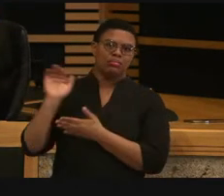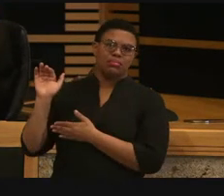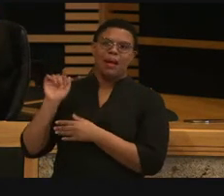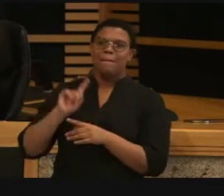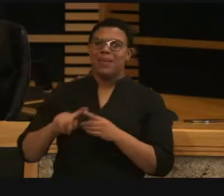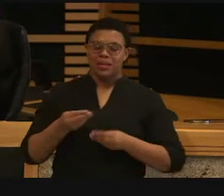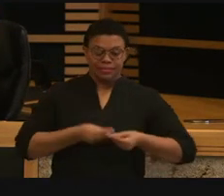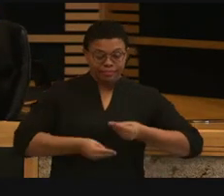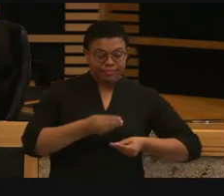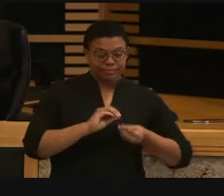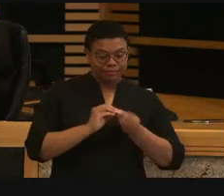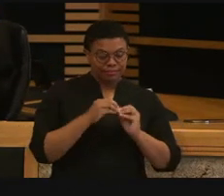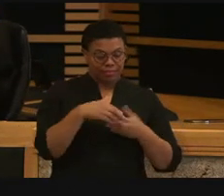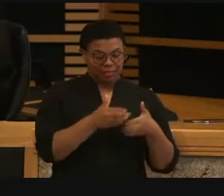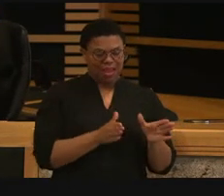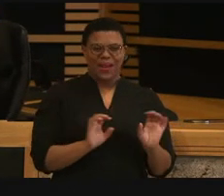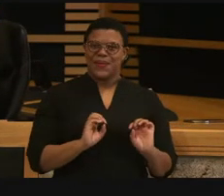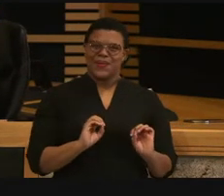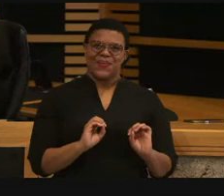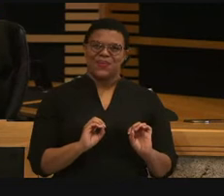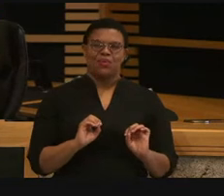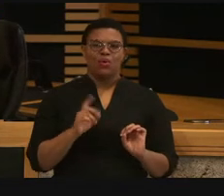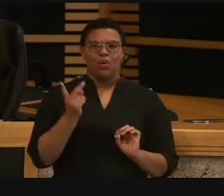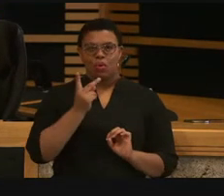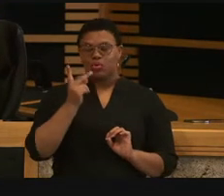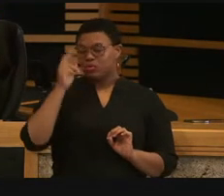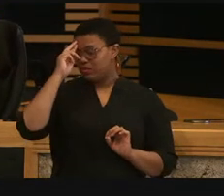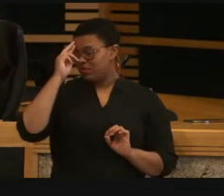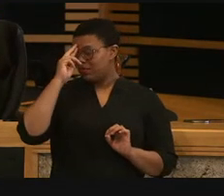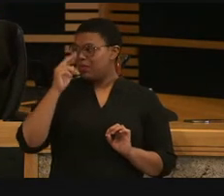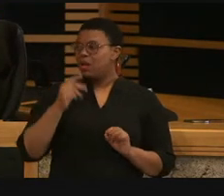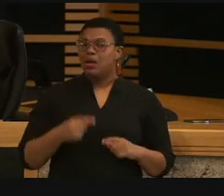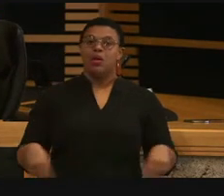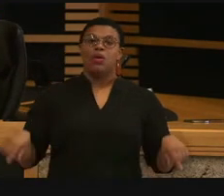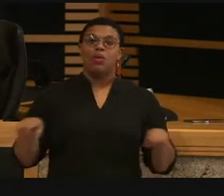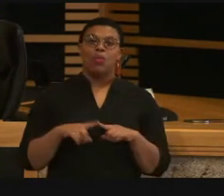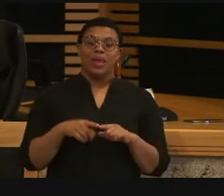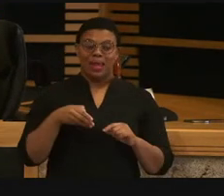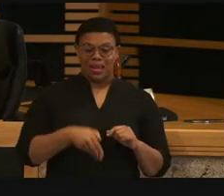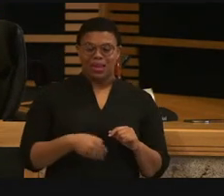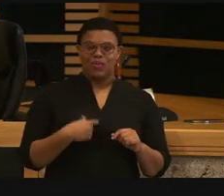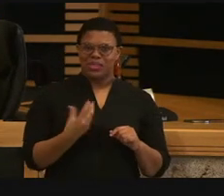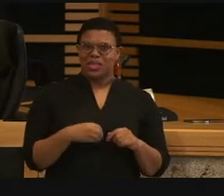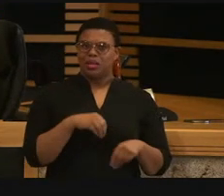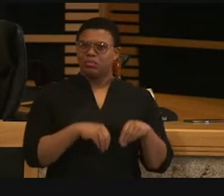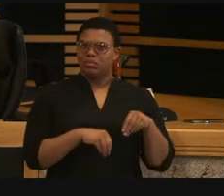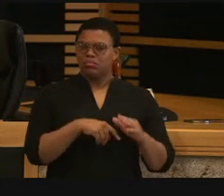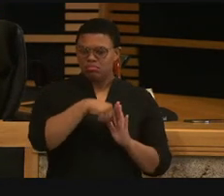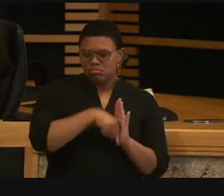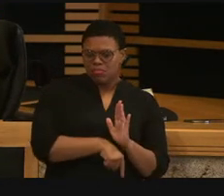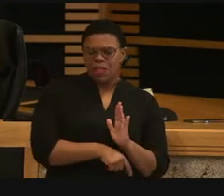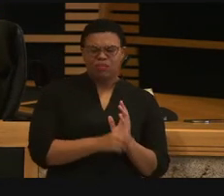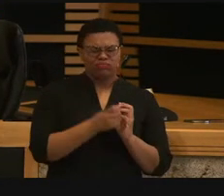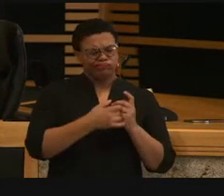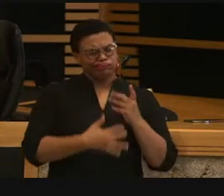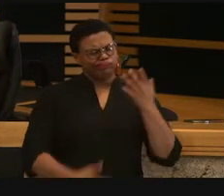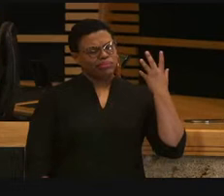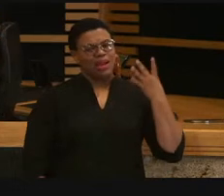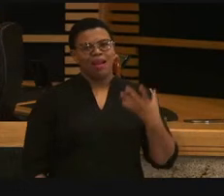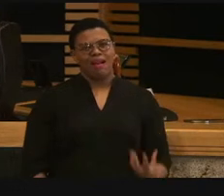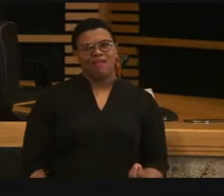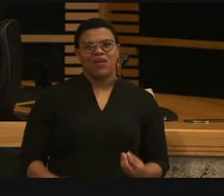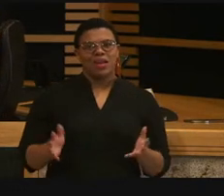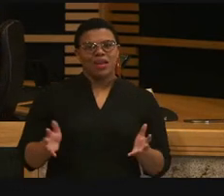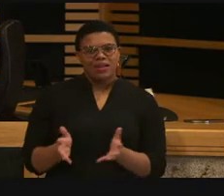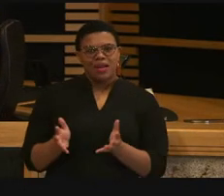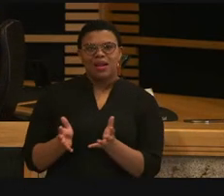beneficiation. Acknowledge that below our feet there remains vast mineral and energy deposits. Encourage